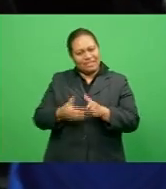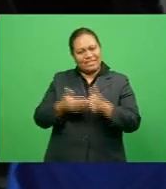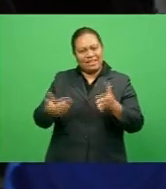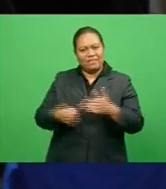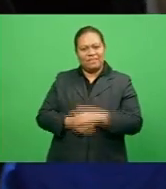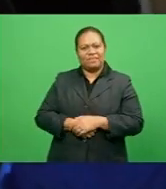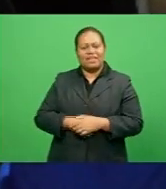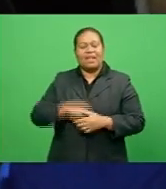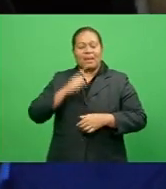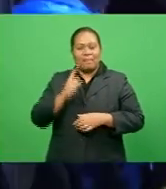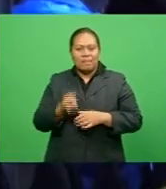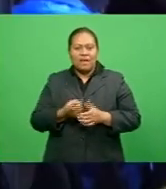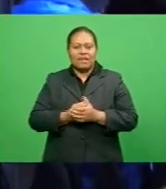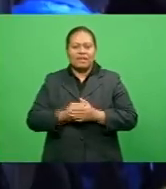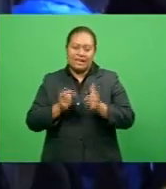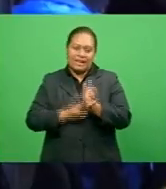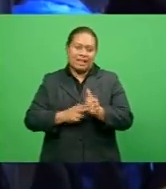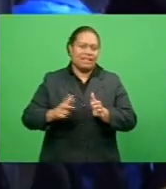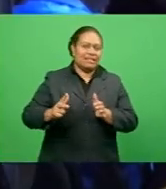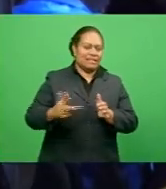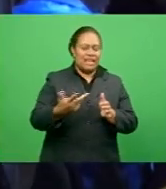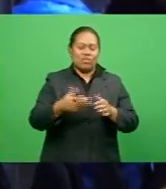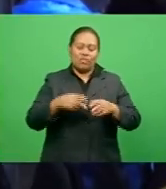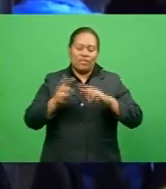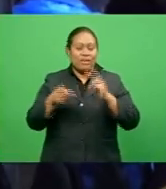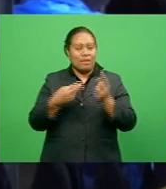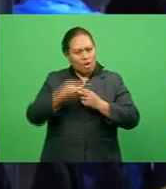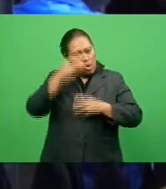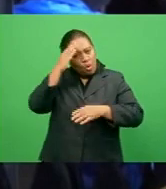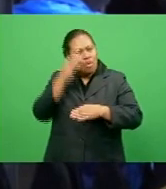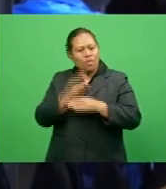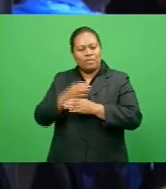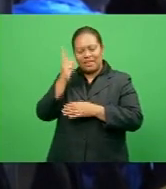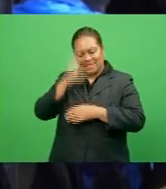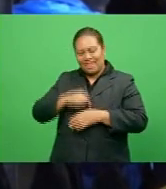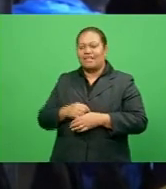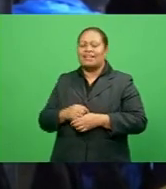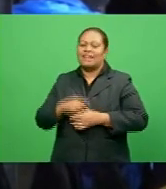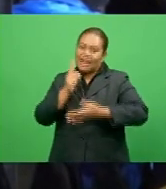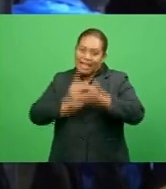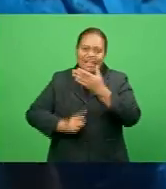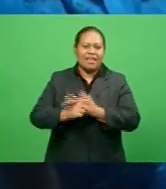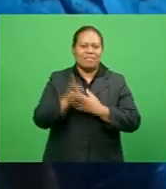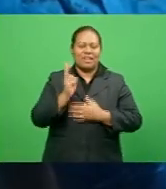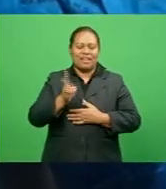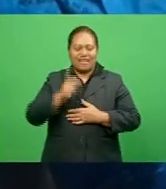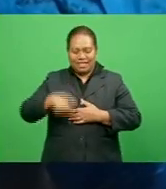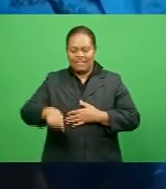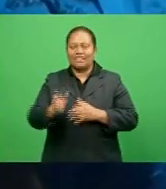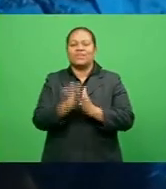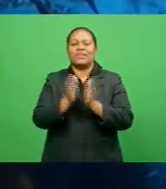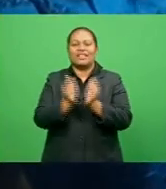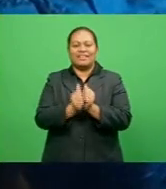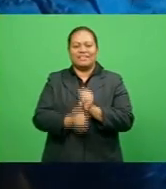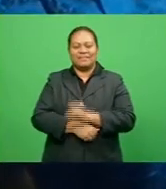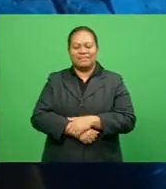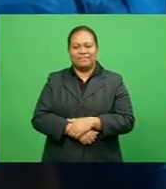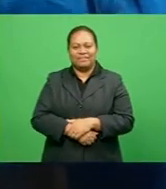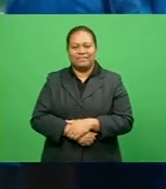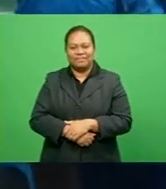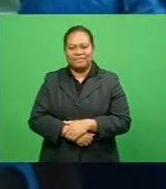However, Balgovin and the Nasinu football family are hoping they can witness something special this weekend. Aquila